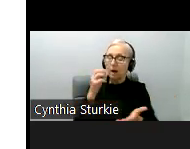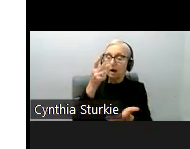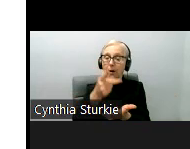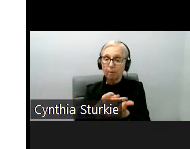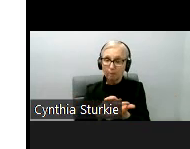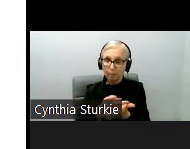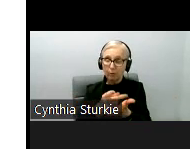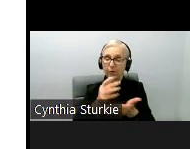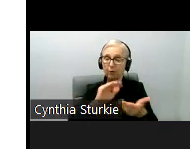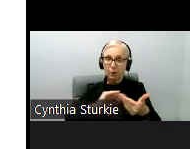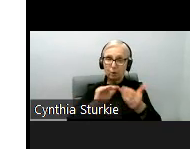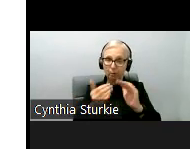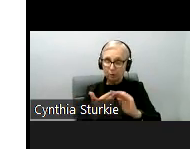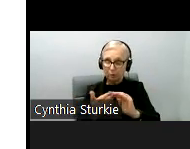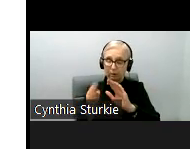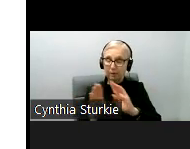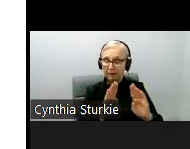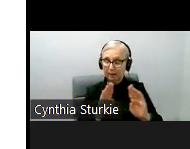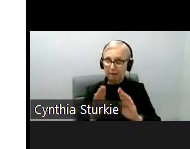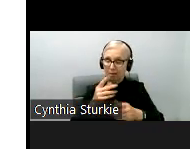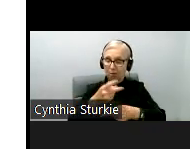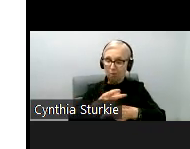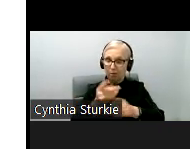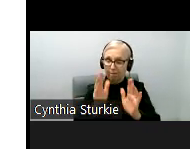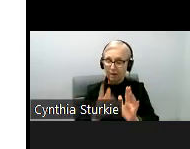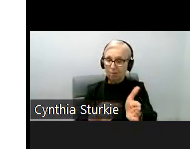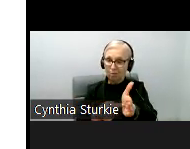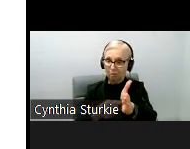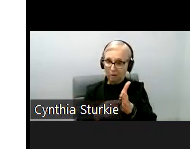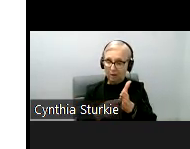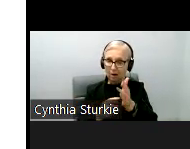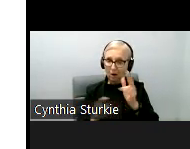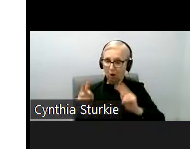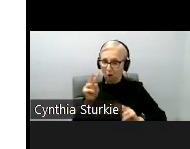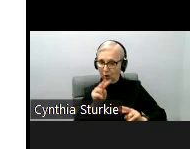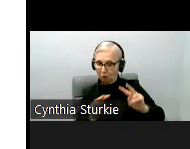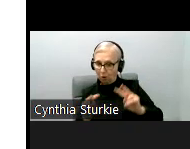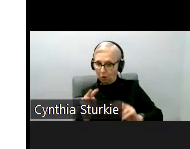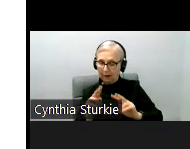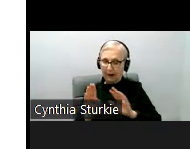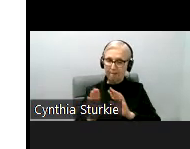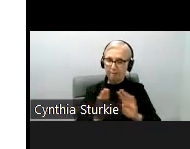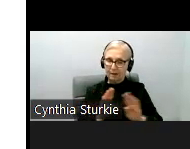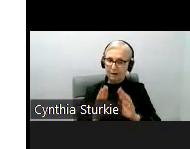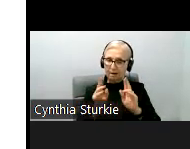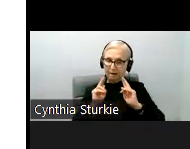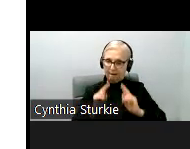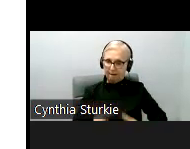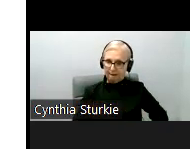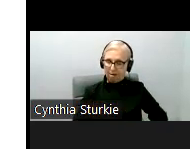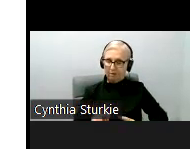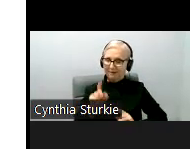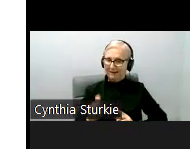comprehensive community behavioral health providers are required to look at the behavioral health treatment needs of your